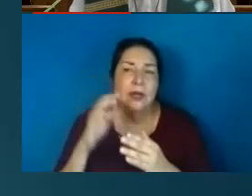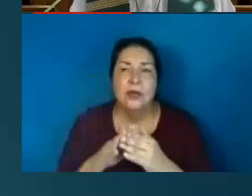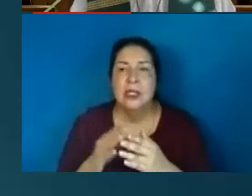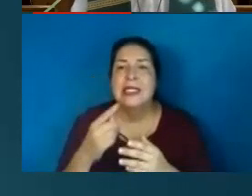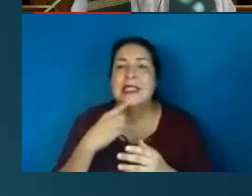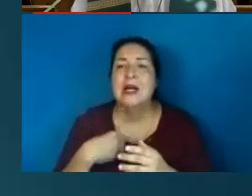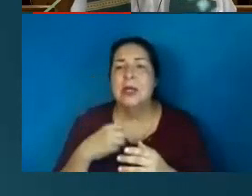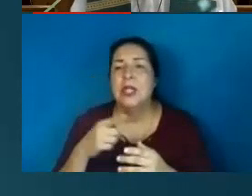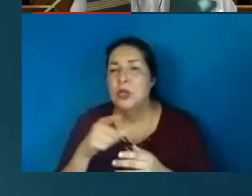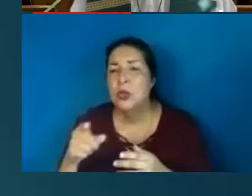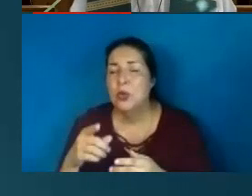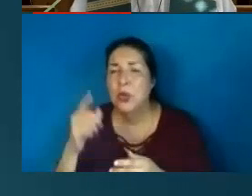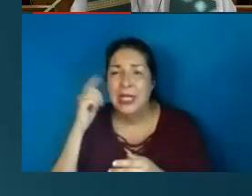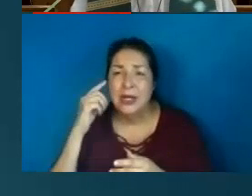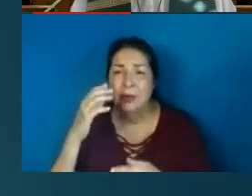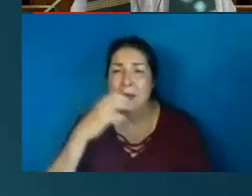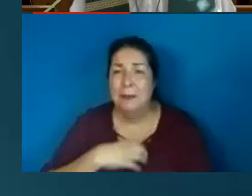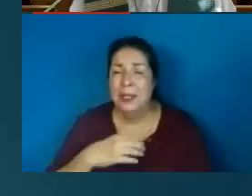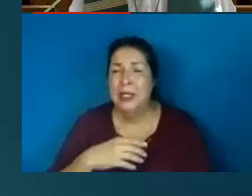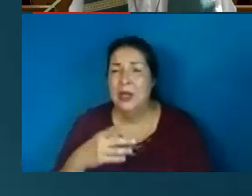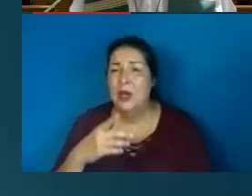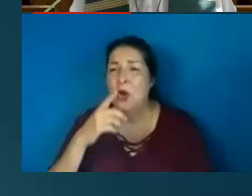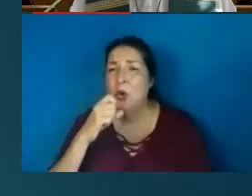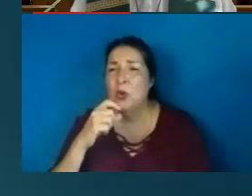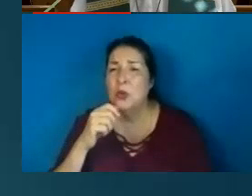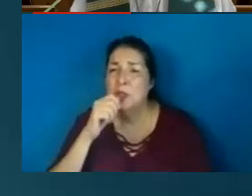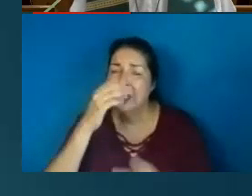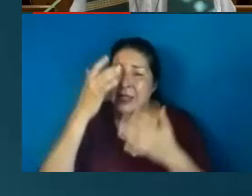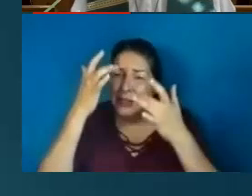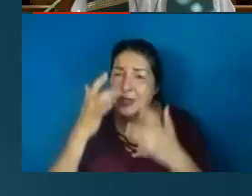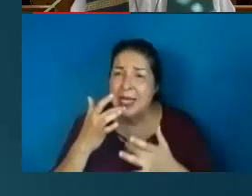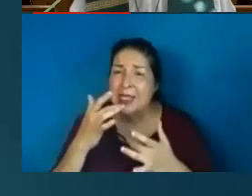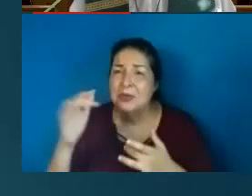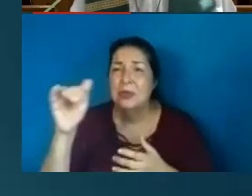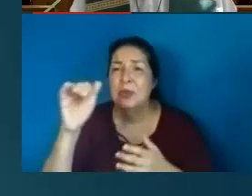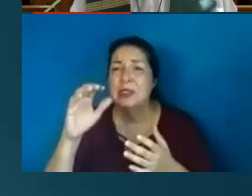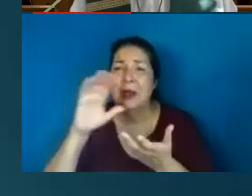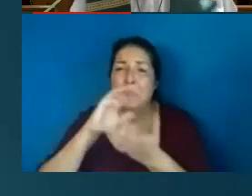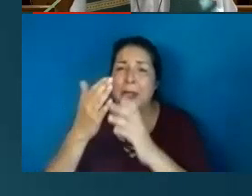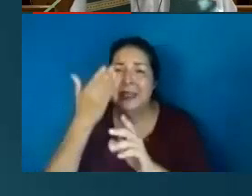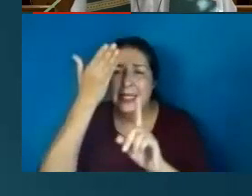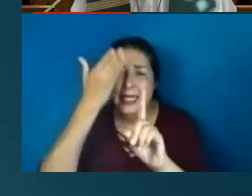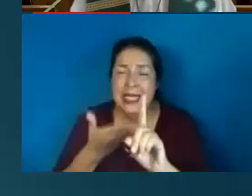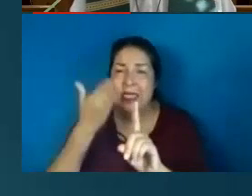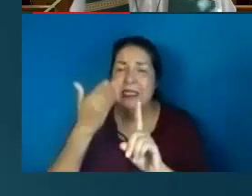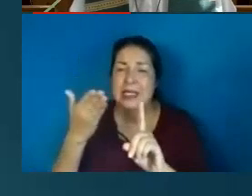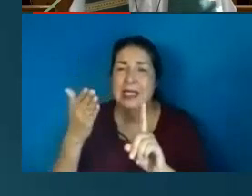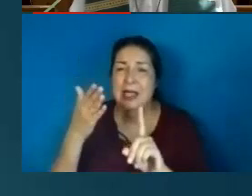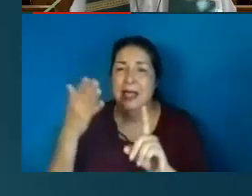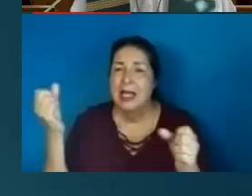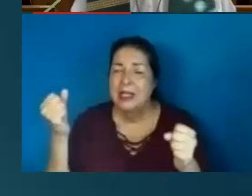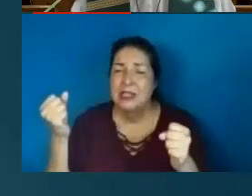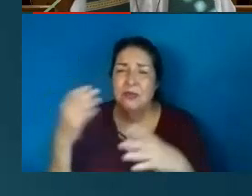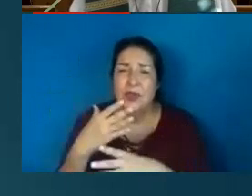groaning, who was there ever grief like his? Friends through fear, his cause